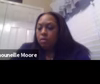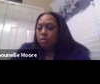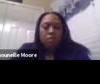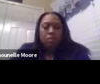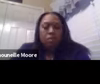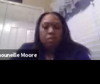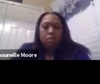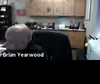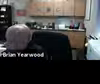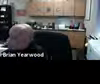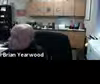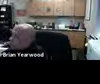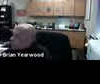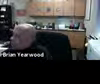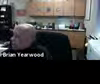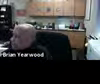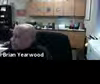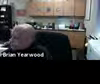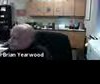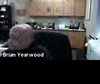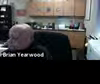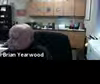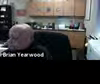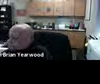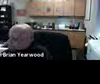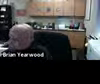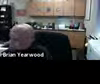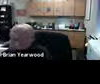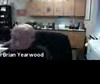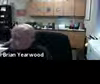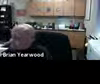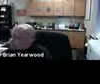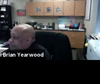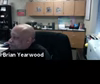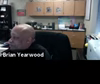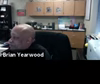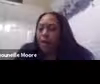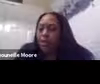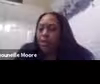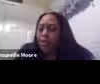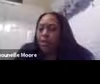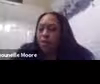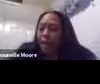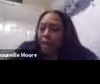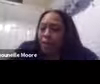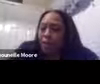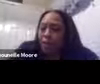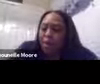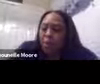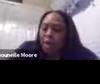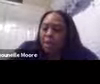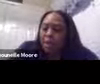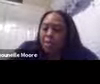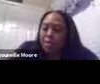hand up. Yes, go ahead, go ahead, Ms. Moore. Hello, hello. Okay, so I agree with Mayor Wallace. I think that